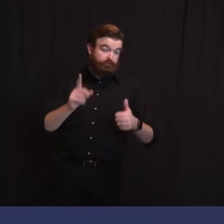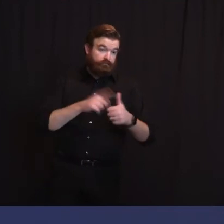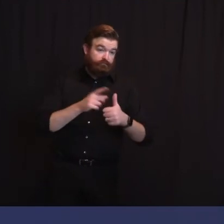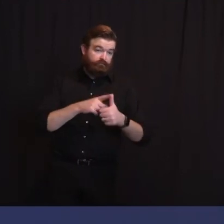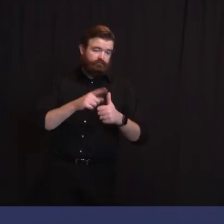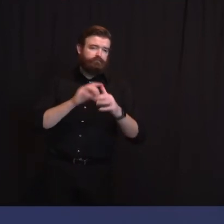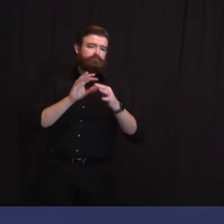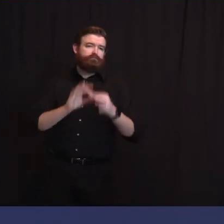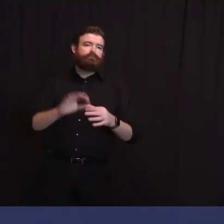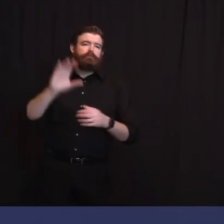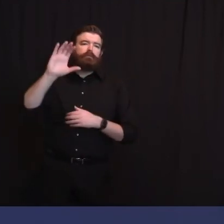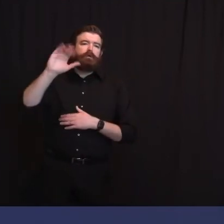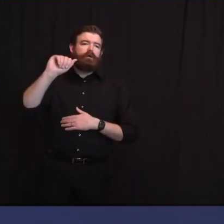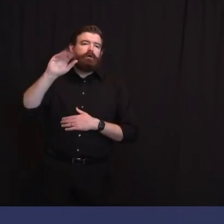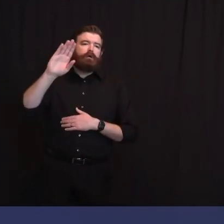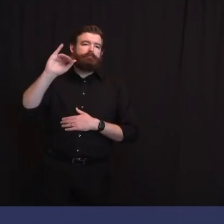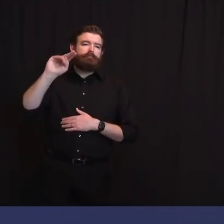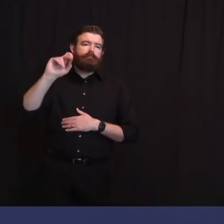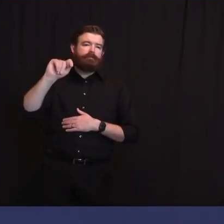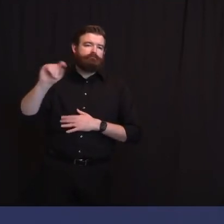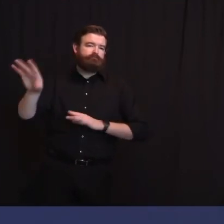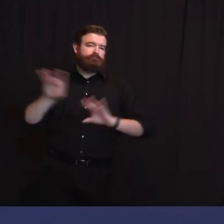referred to, I